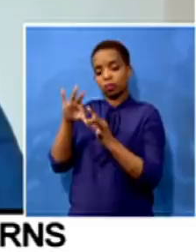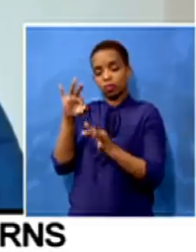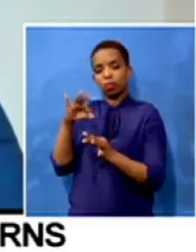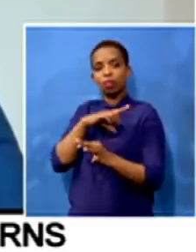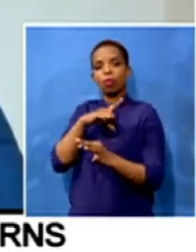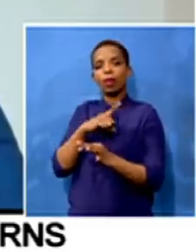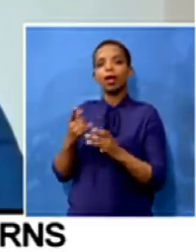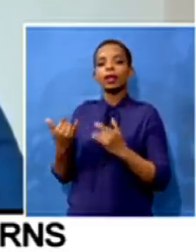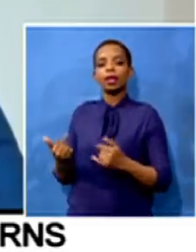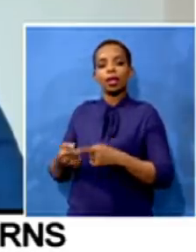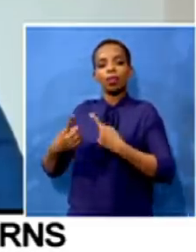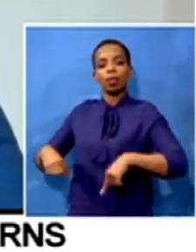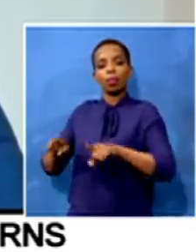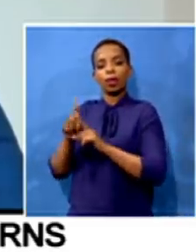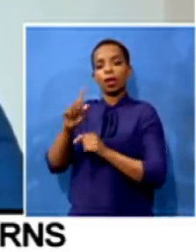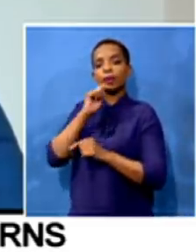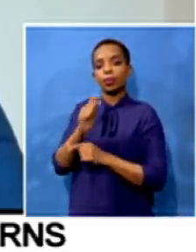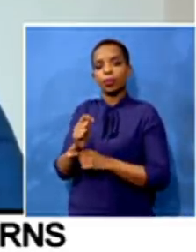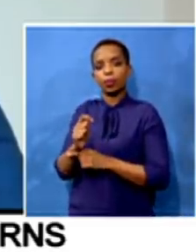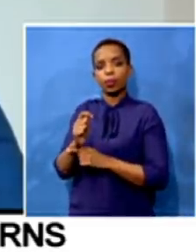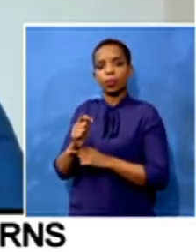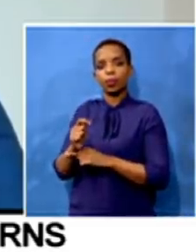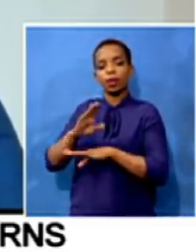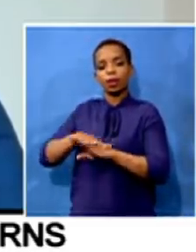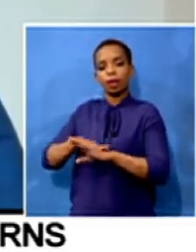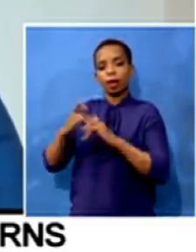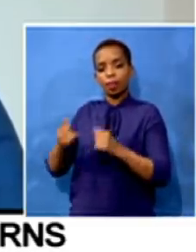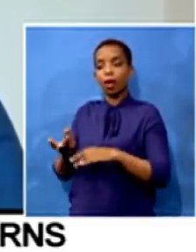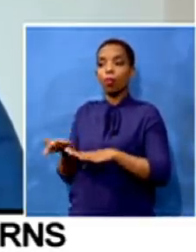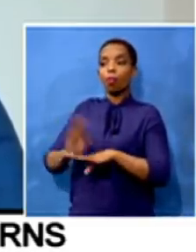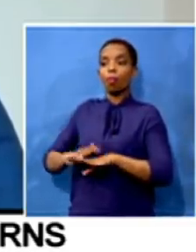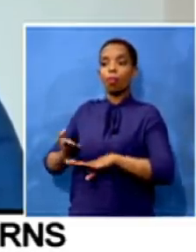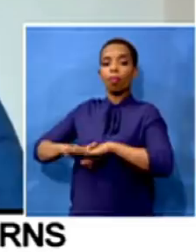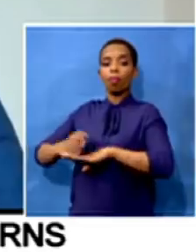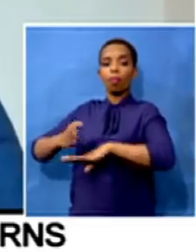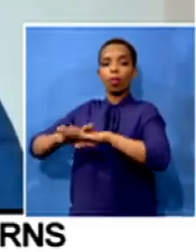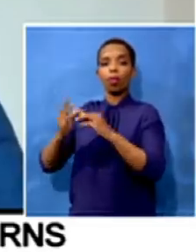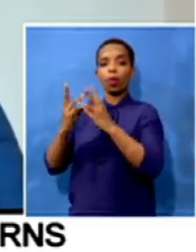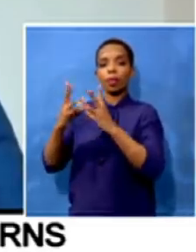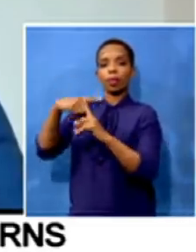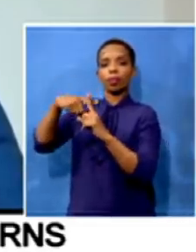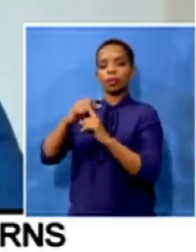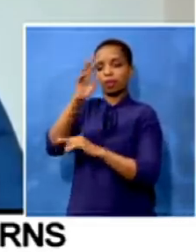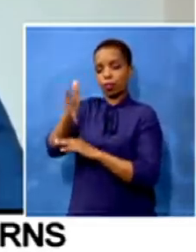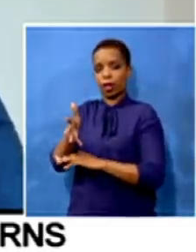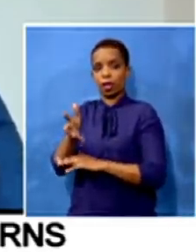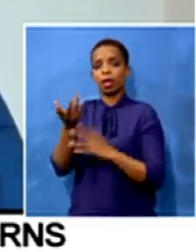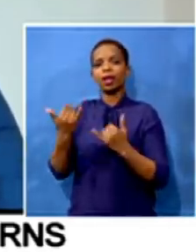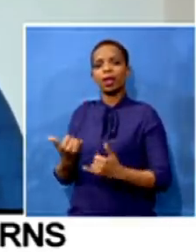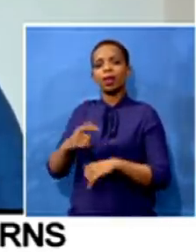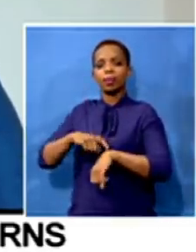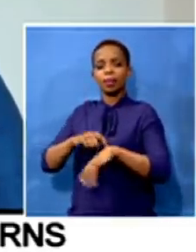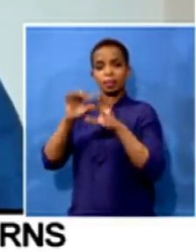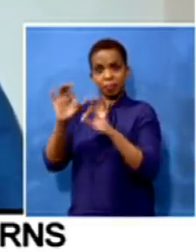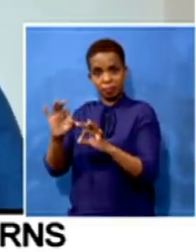are perhaps at our most infectious state right now, is that the best time to play